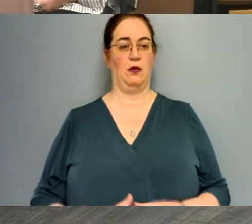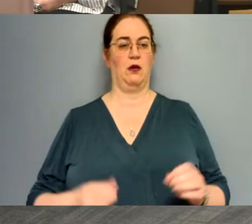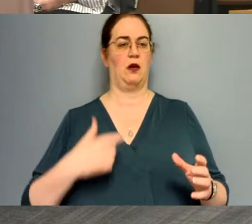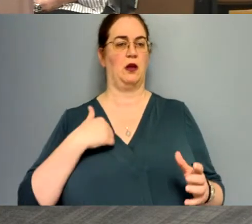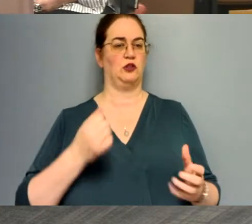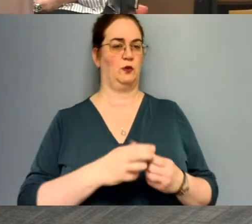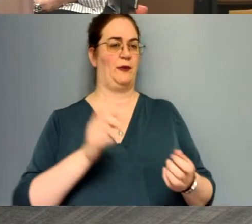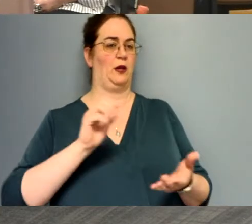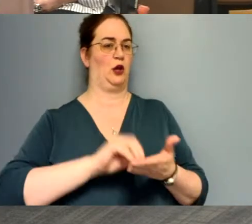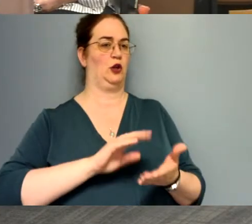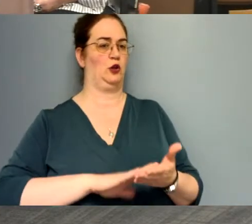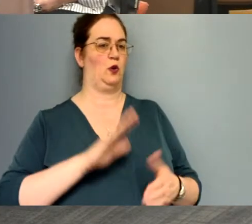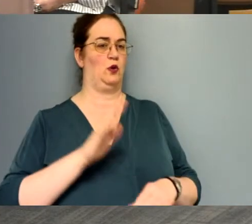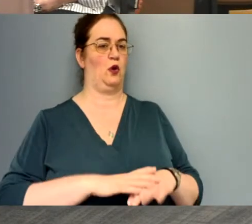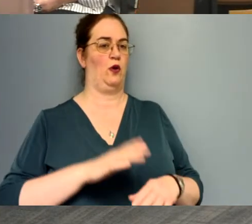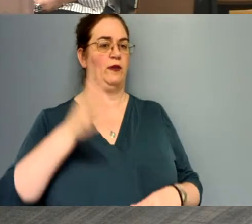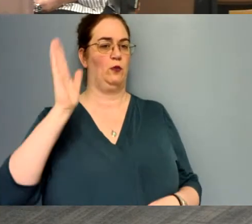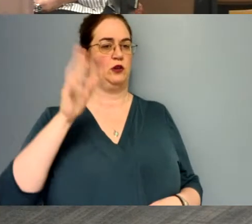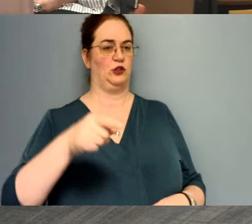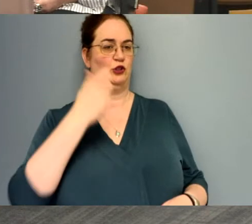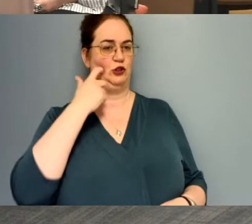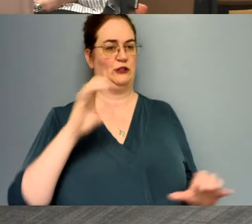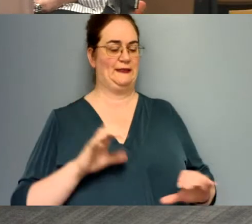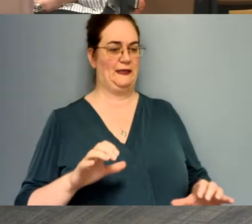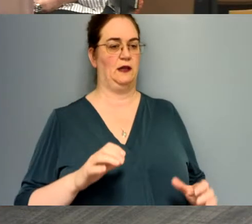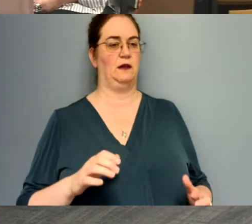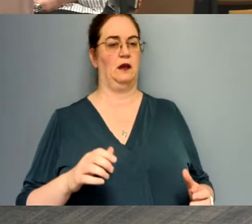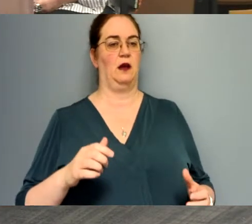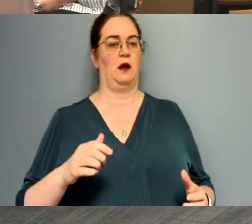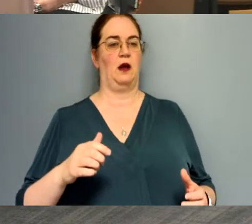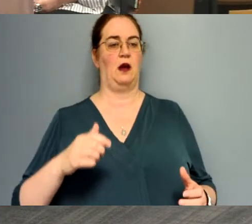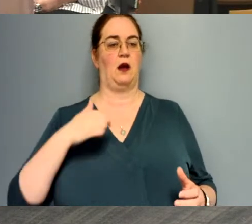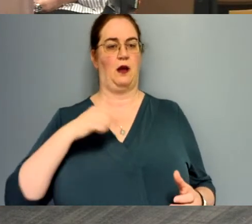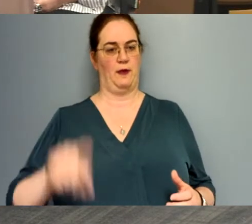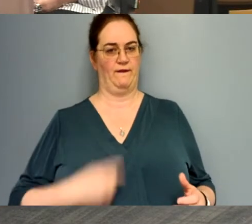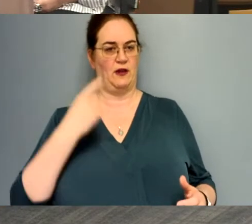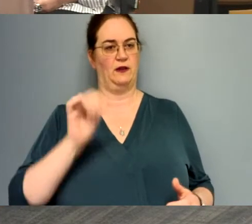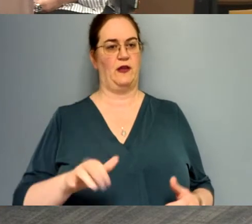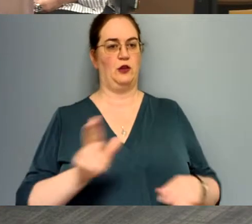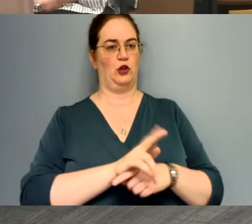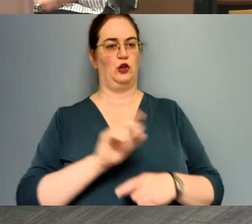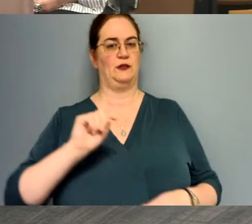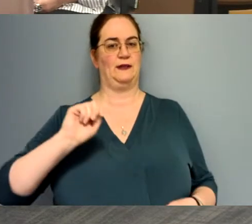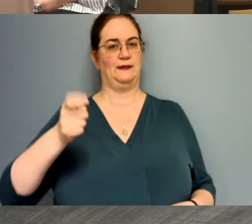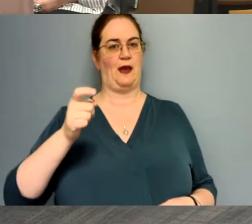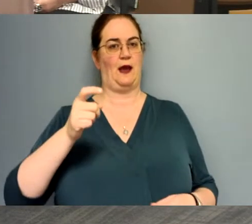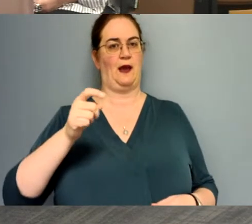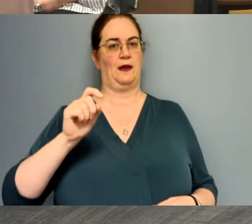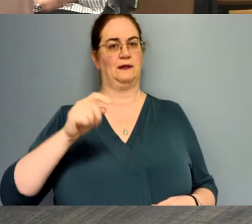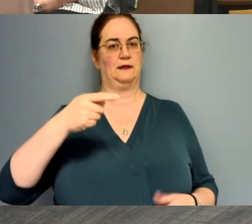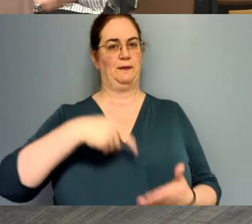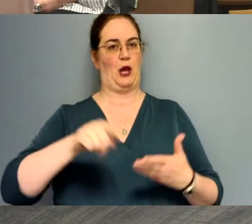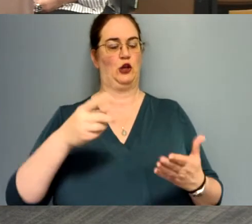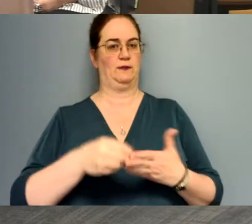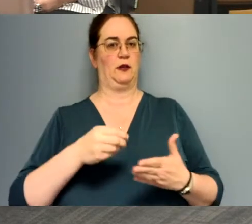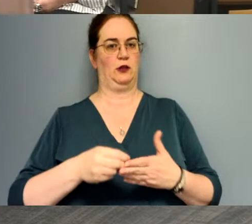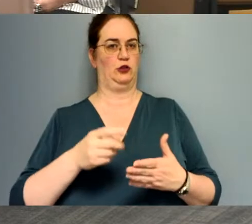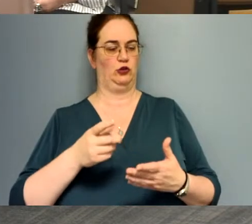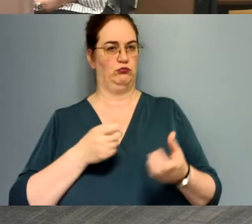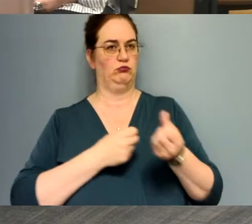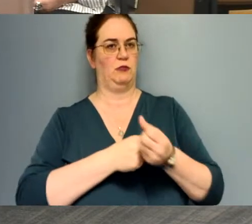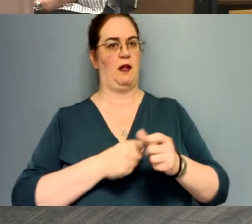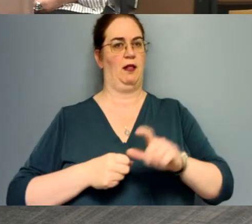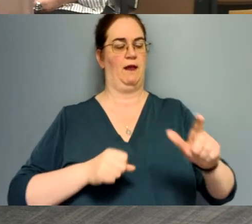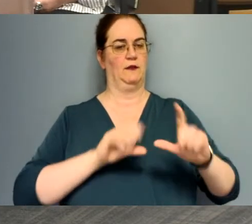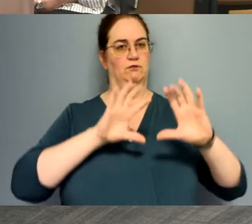want to make a note on the presentation you just did. I'm offended that you're using taxpayers' money to wield a leftist agenda, and